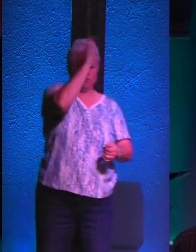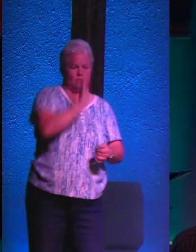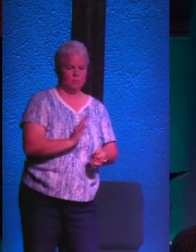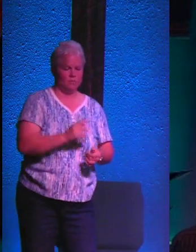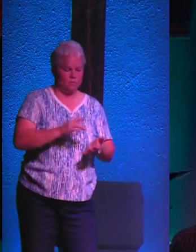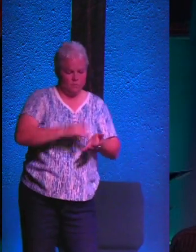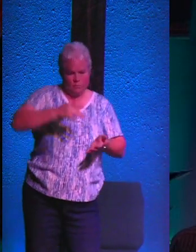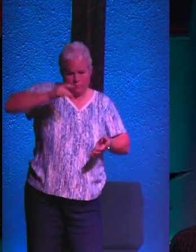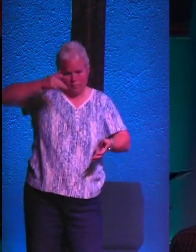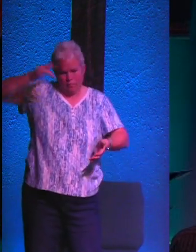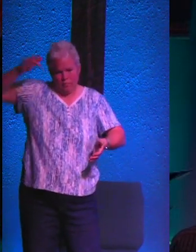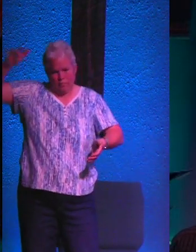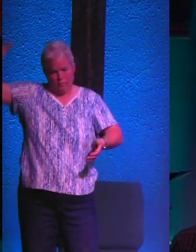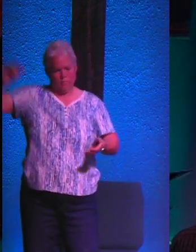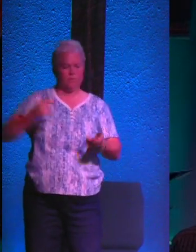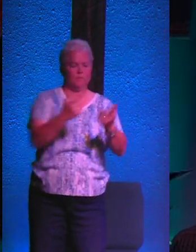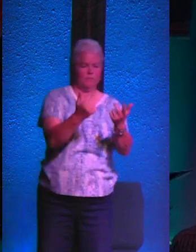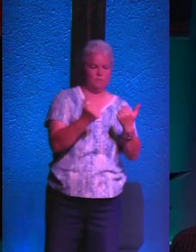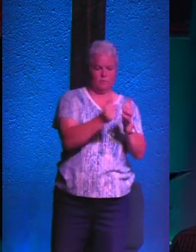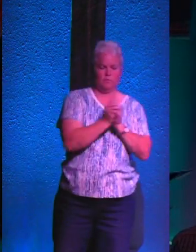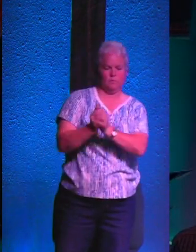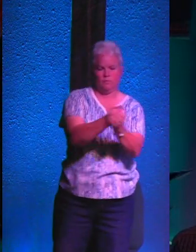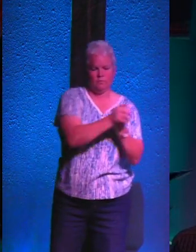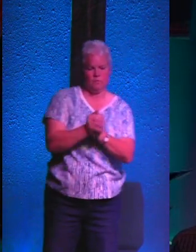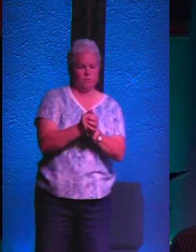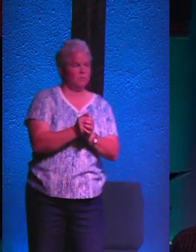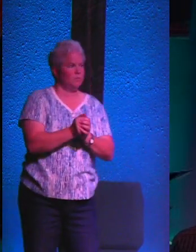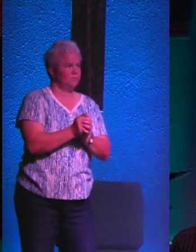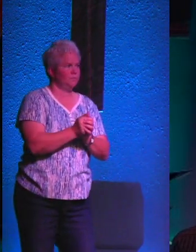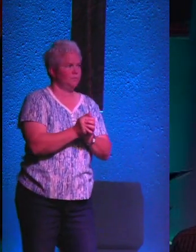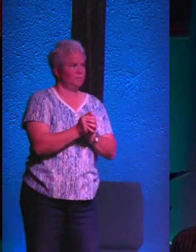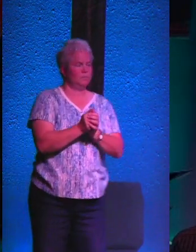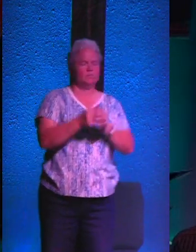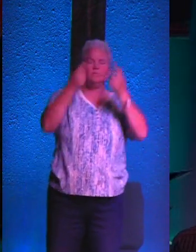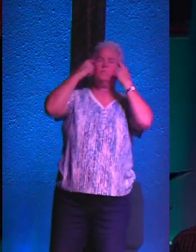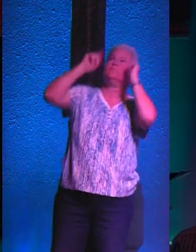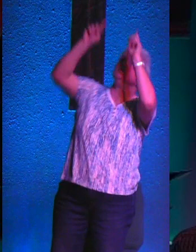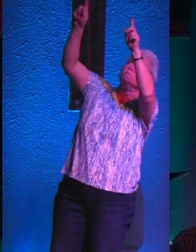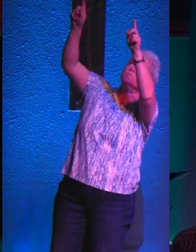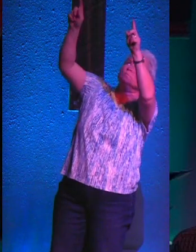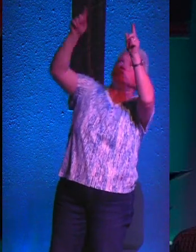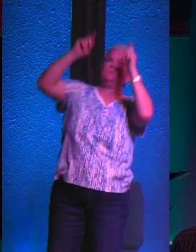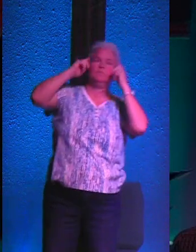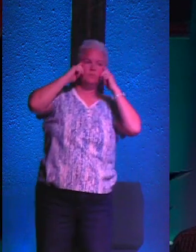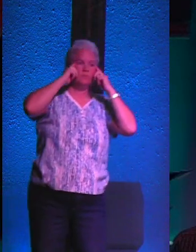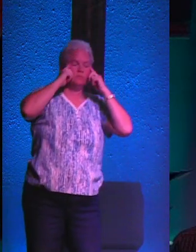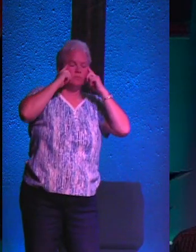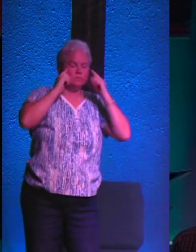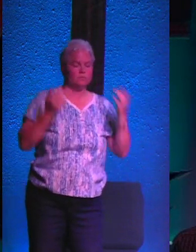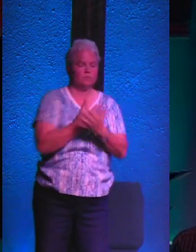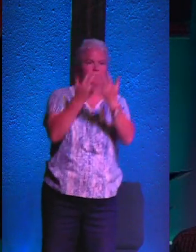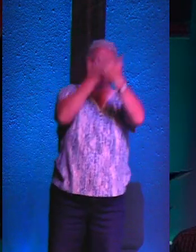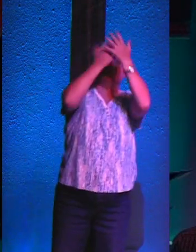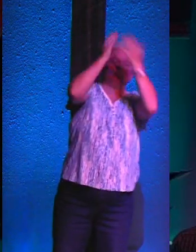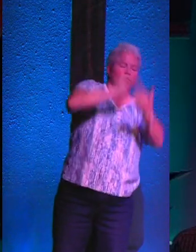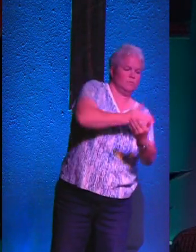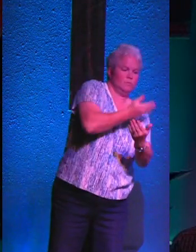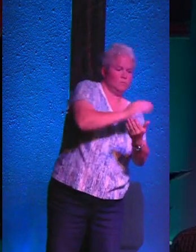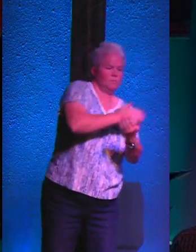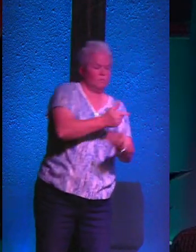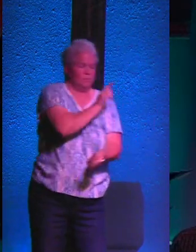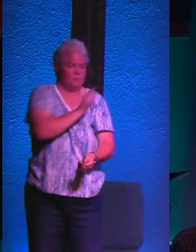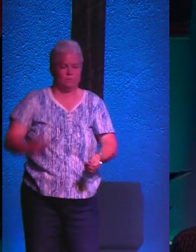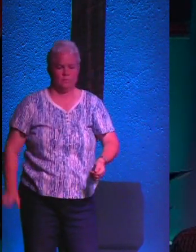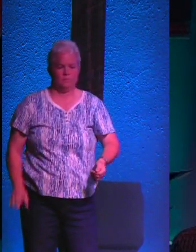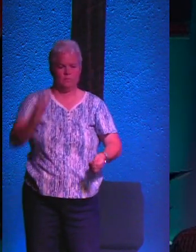we just glorify you. We just come here together and we put our eyes upon you. We sing songs to you, Lord God,